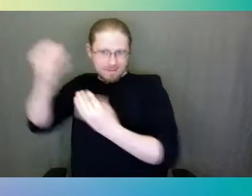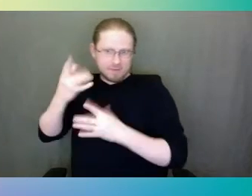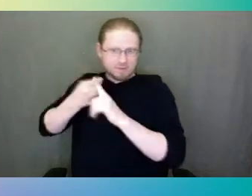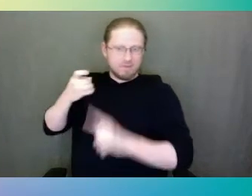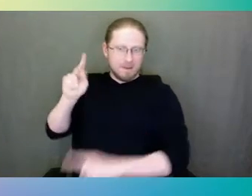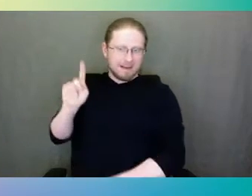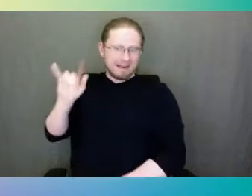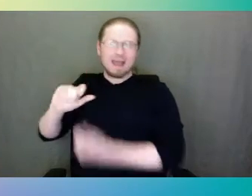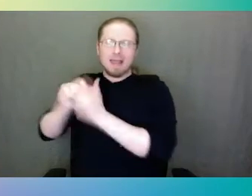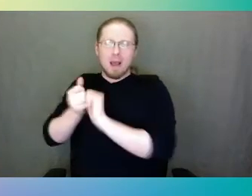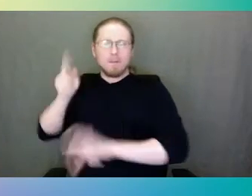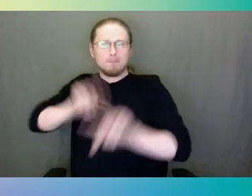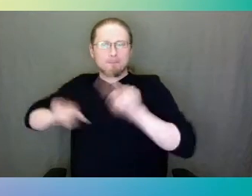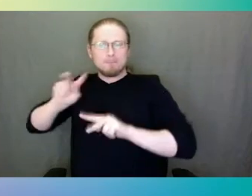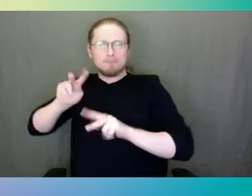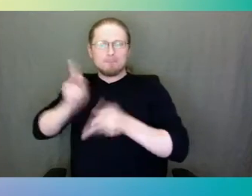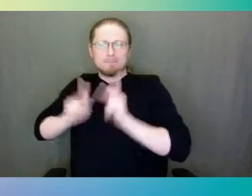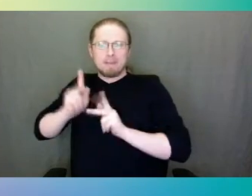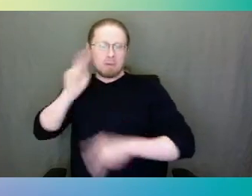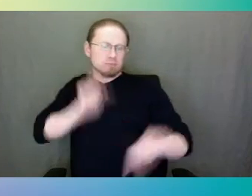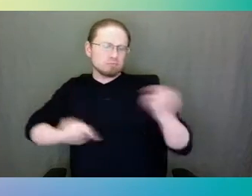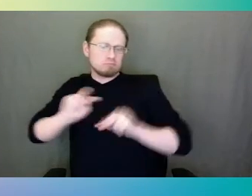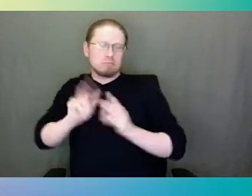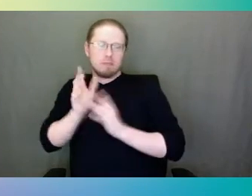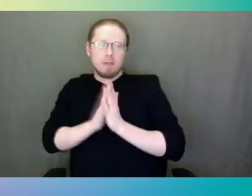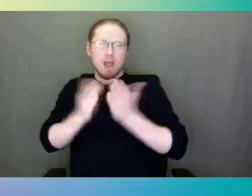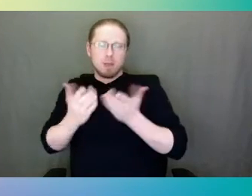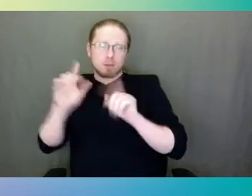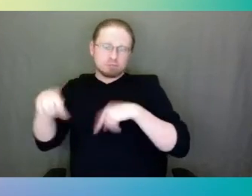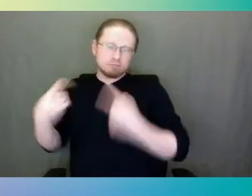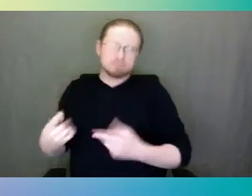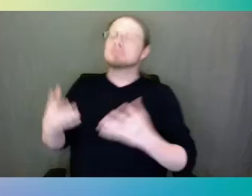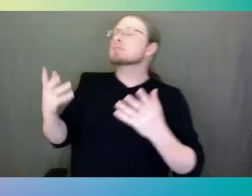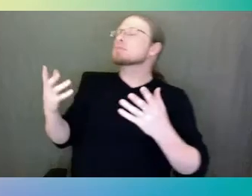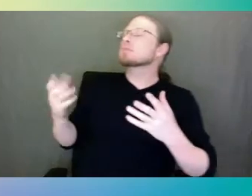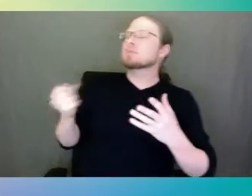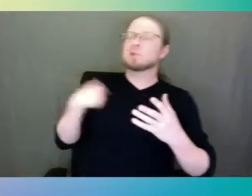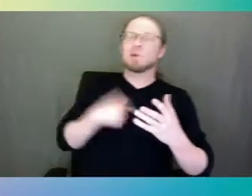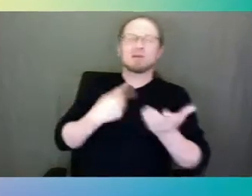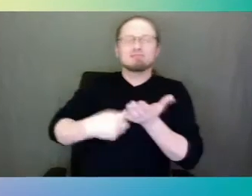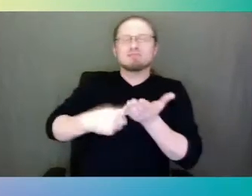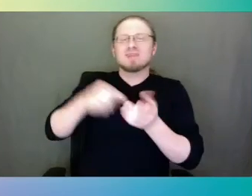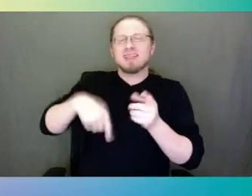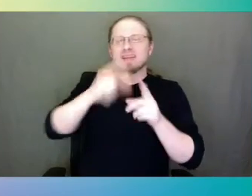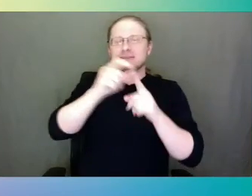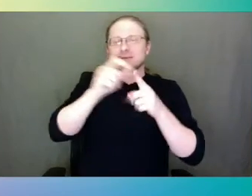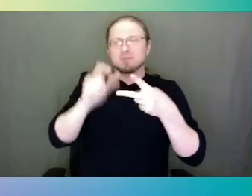Bibles translated these terms over the centuries.